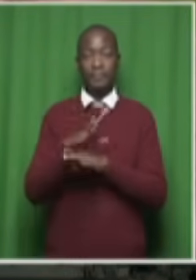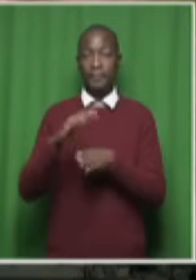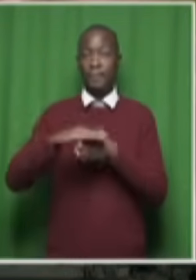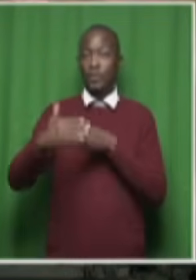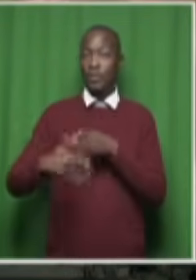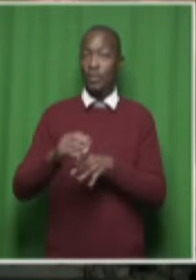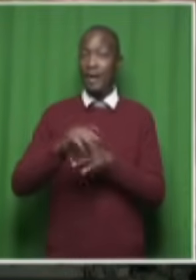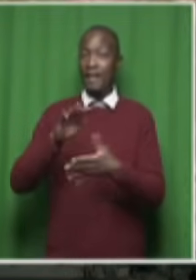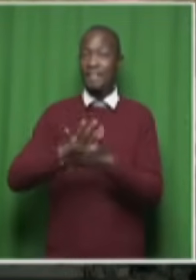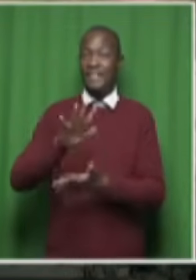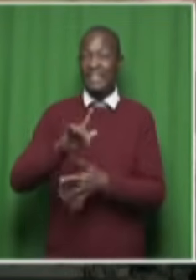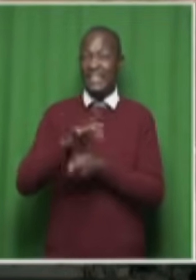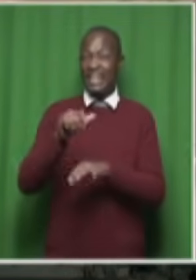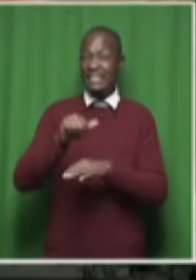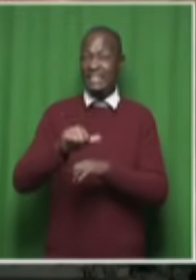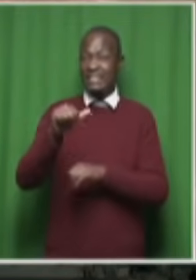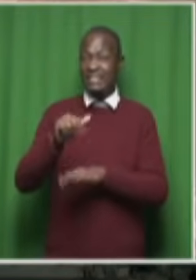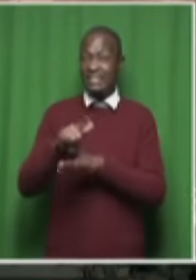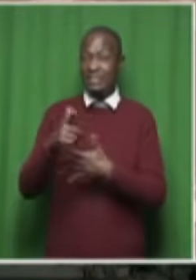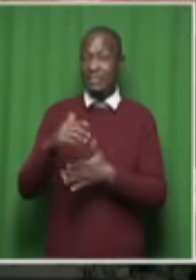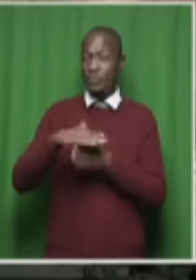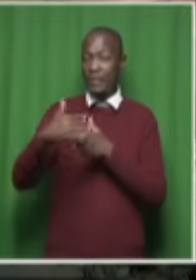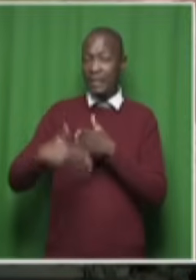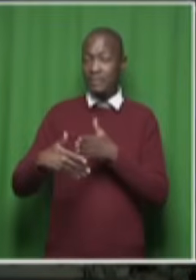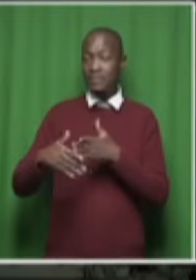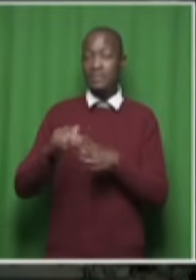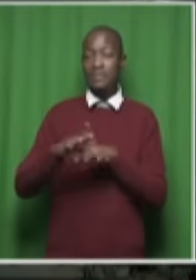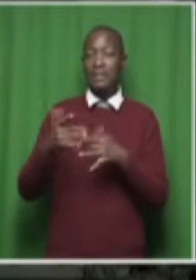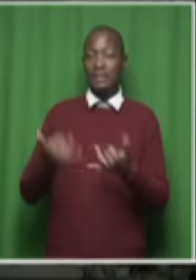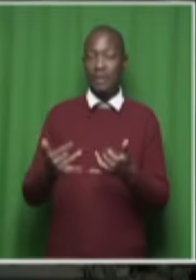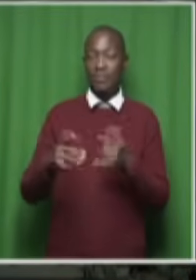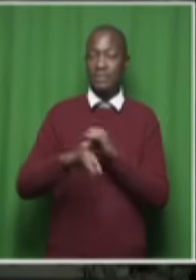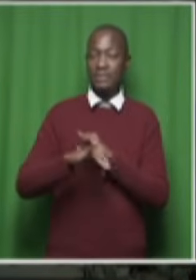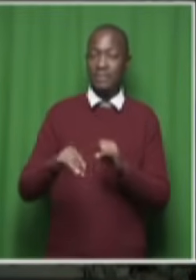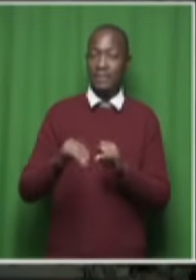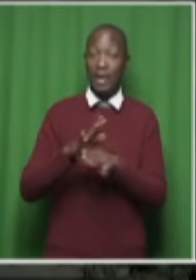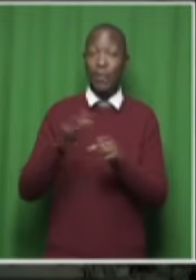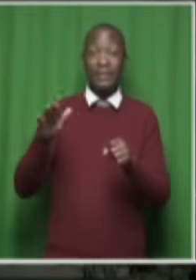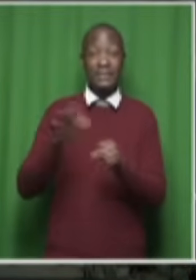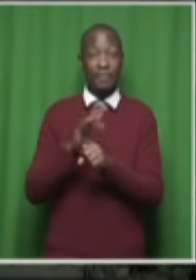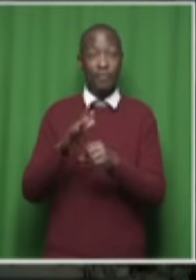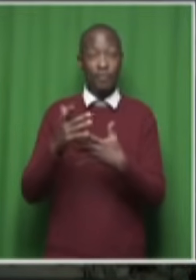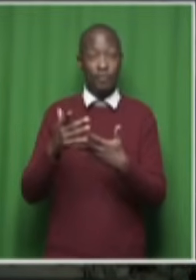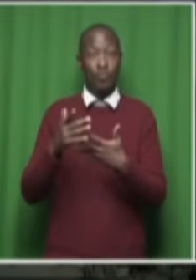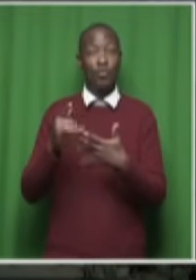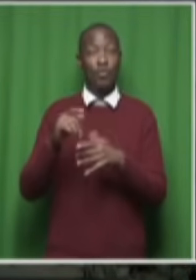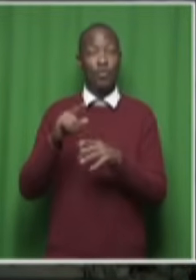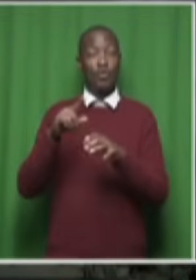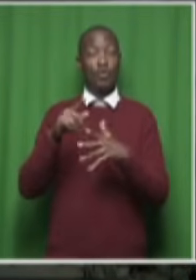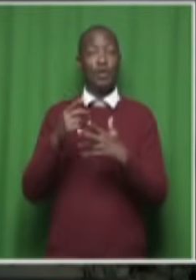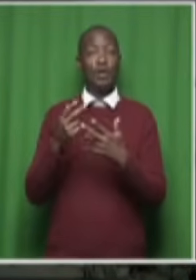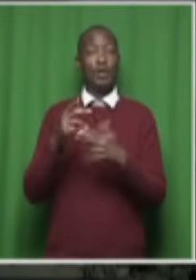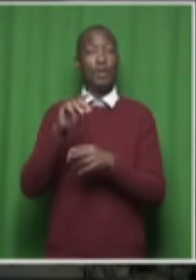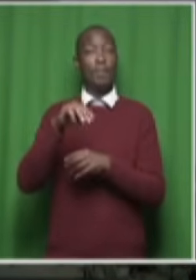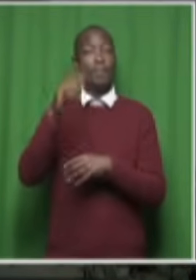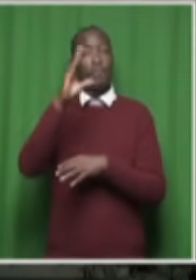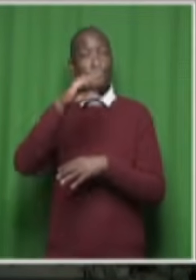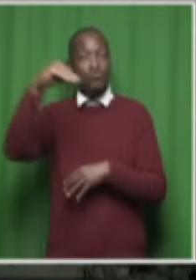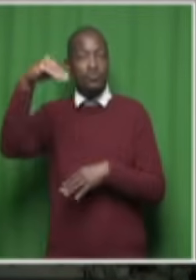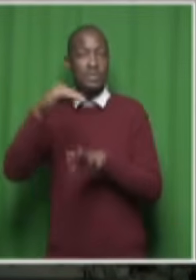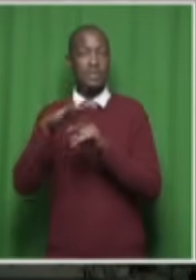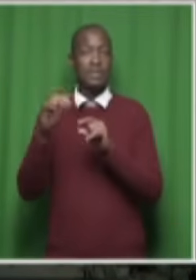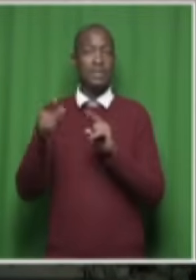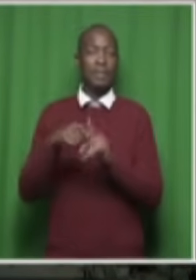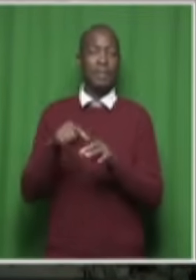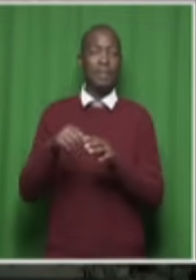of the 15th and 16th, it is again a spring tide. Now it is a full moon instead of the new moon, and between